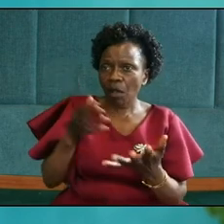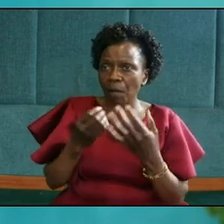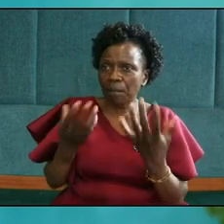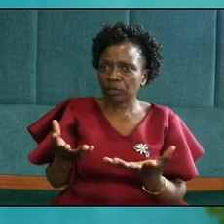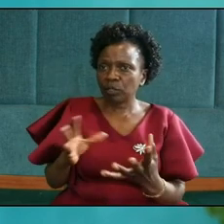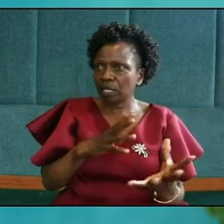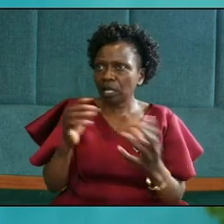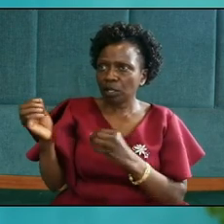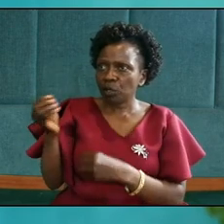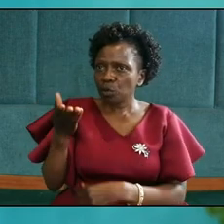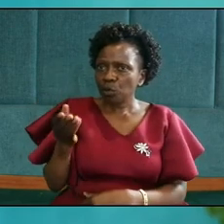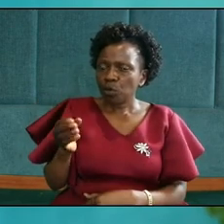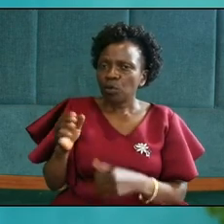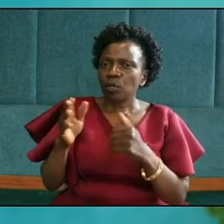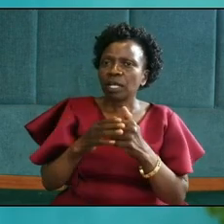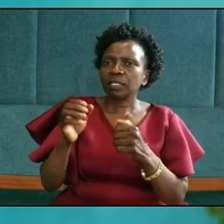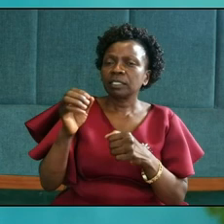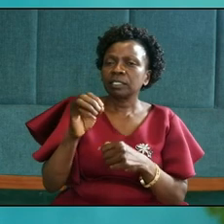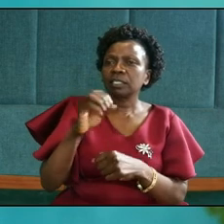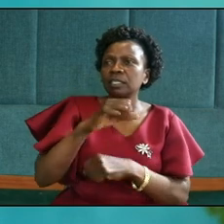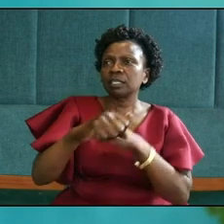will take you 90 years to reach the sun.